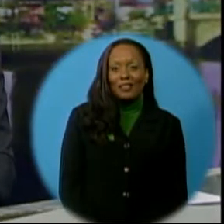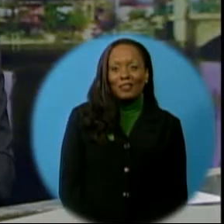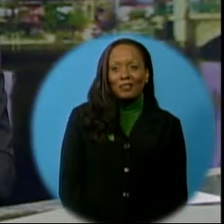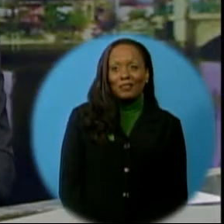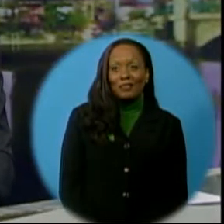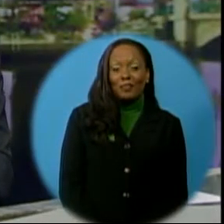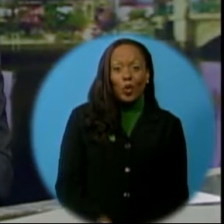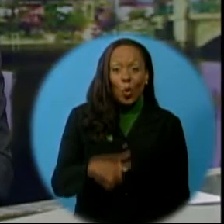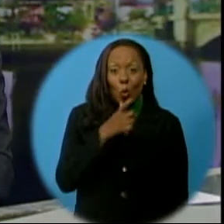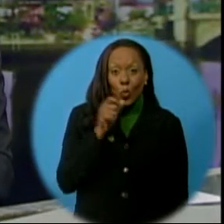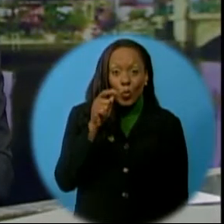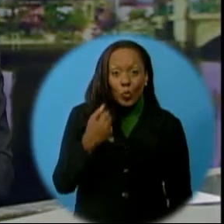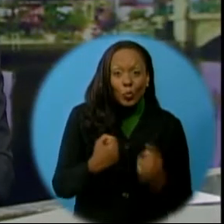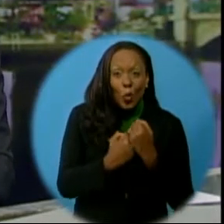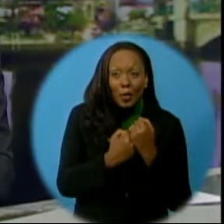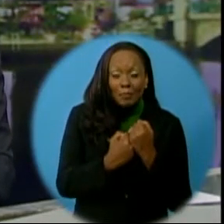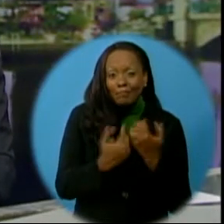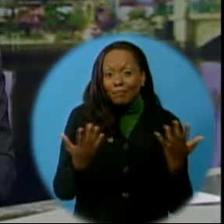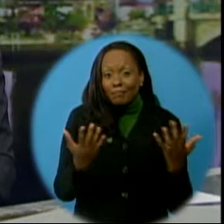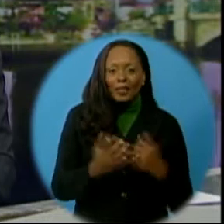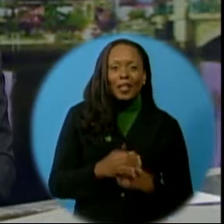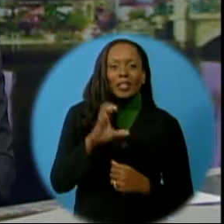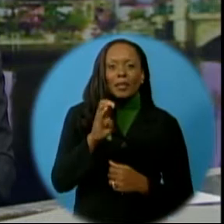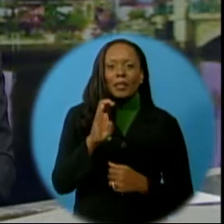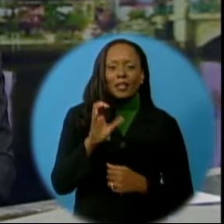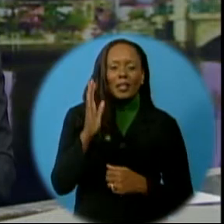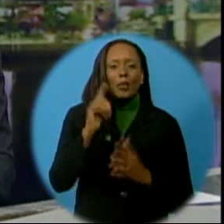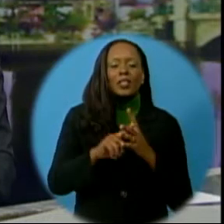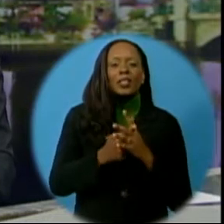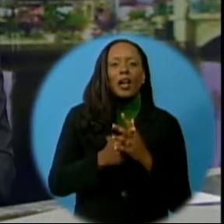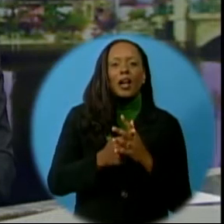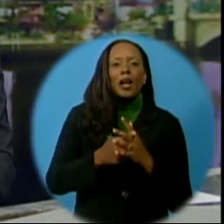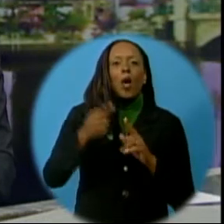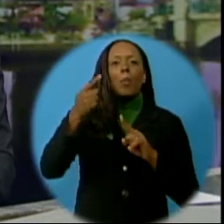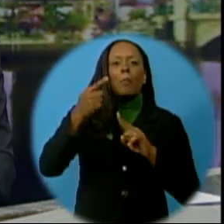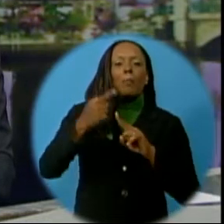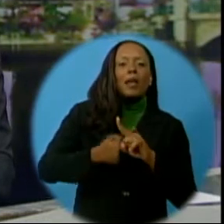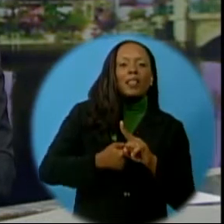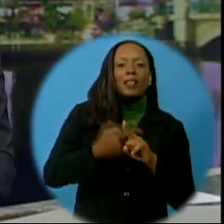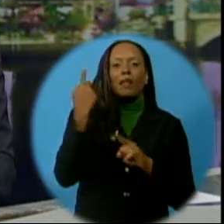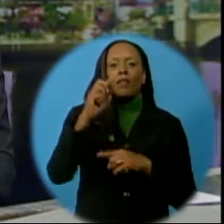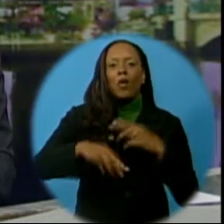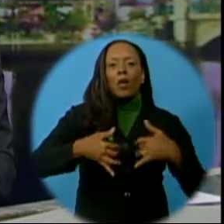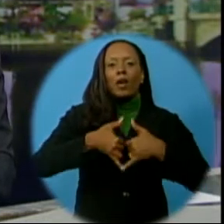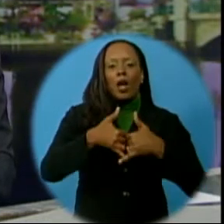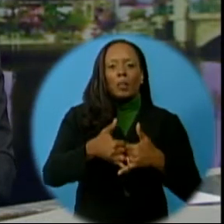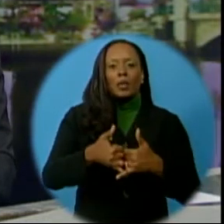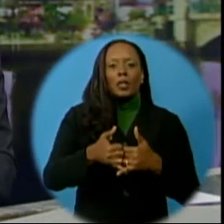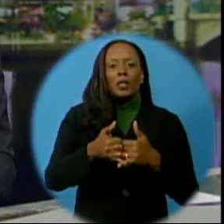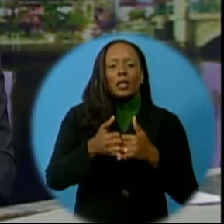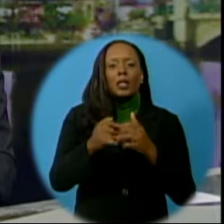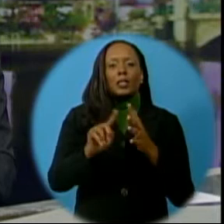Who will you be supporting? CBC TV8 will begin its month-long extensive coverage of the World Cup with the opening ceremony